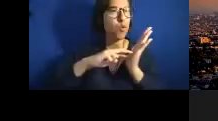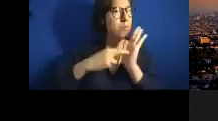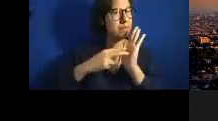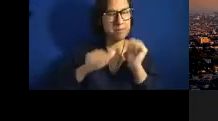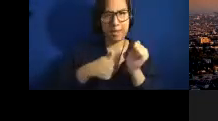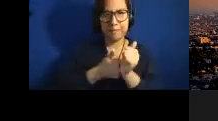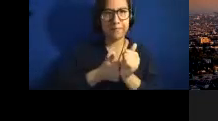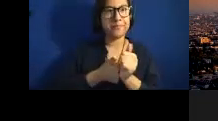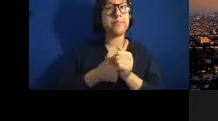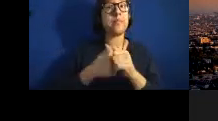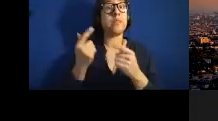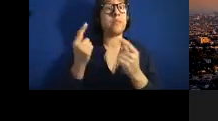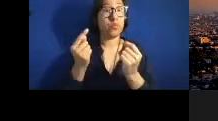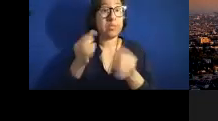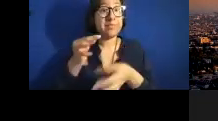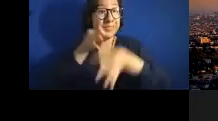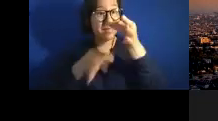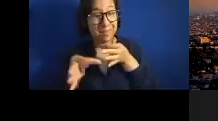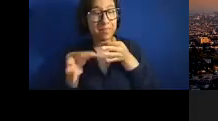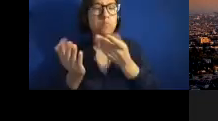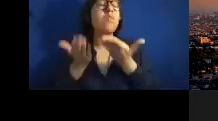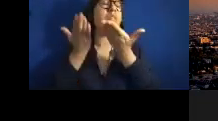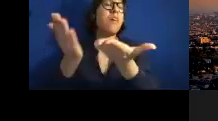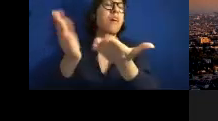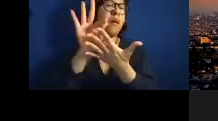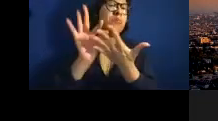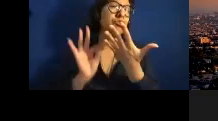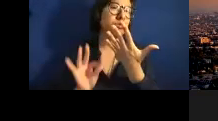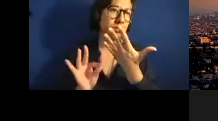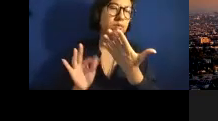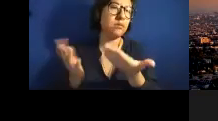our goal is to be able to provide alternatives so that we can